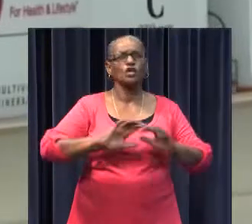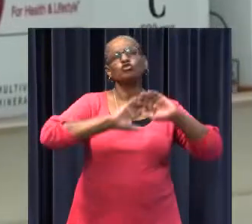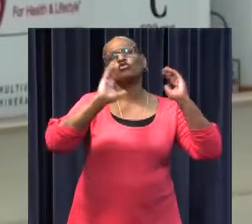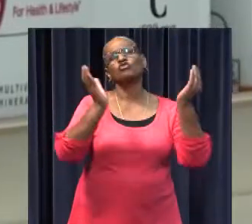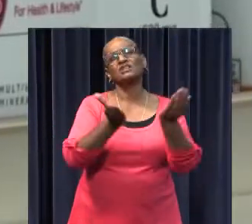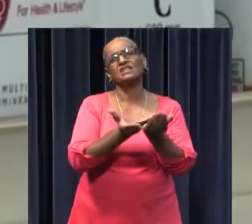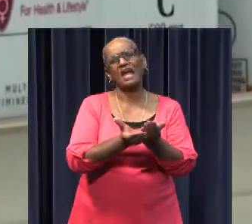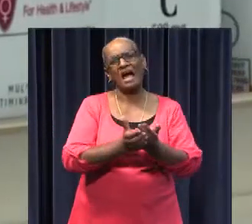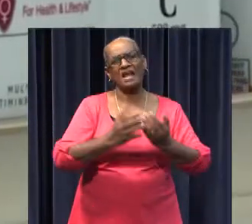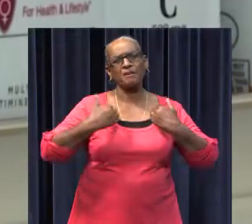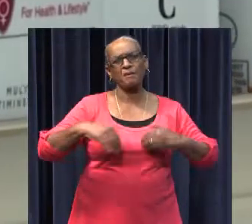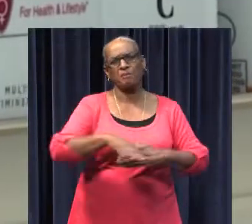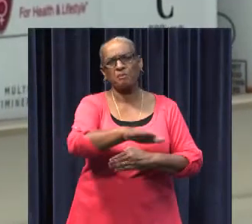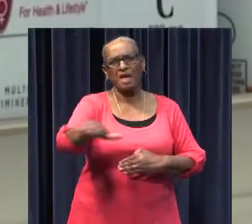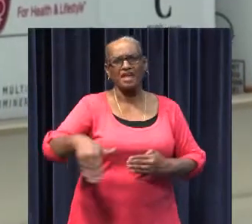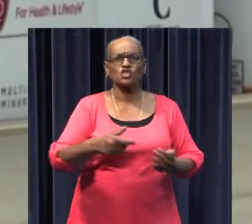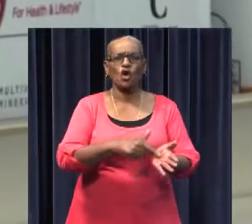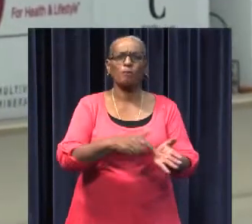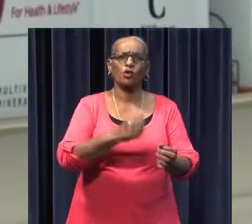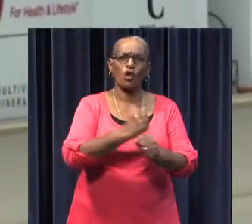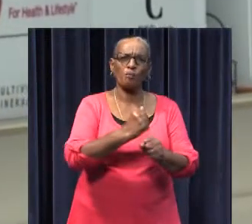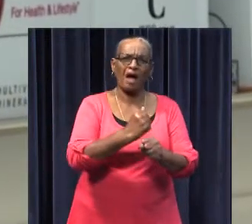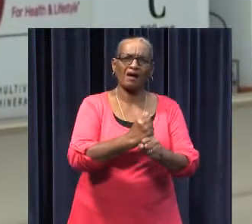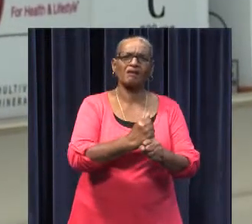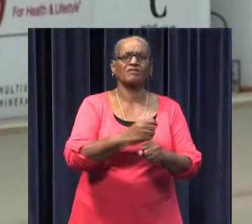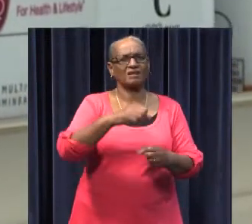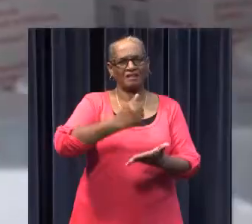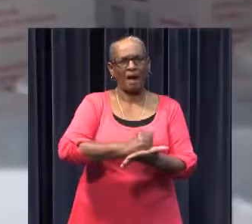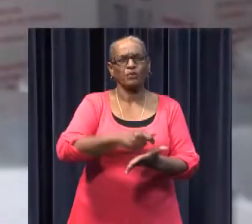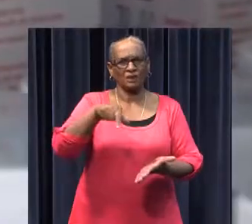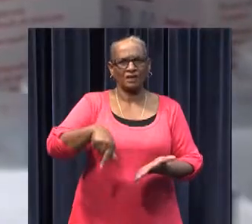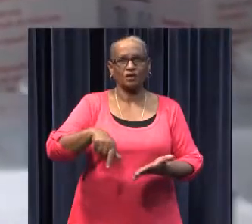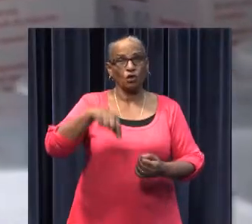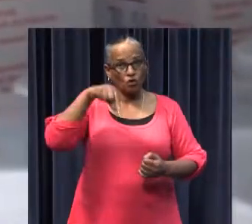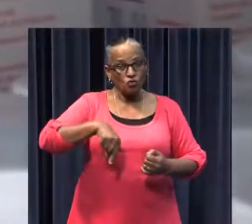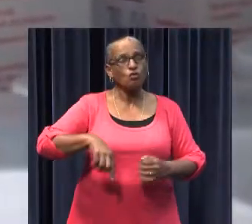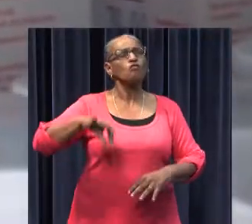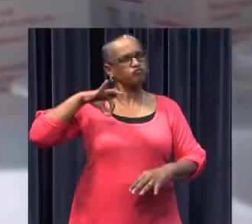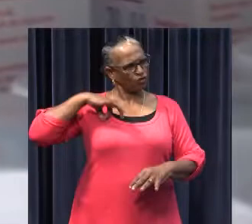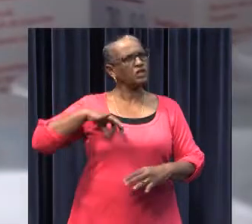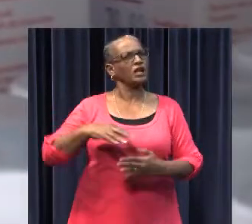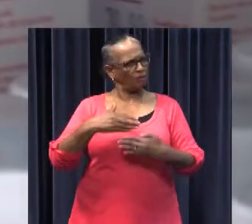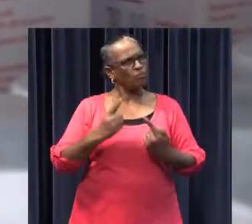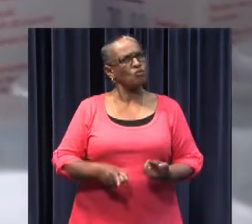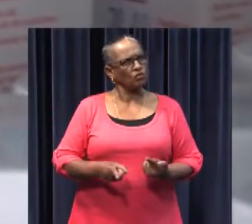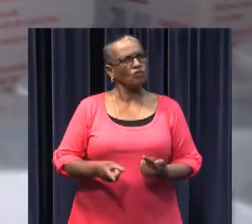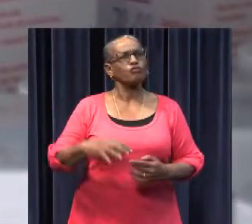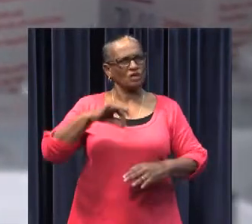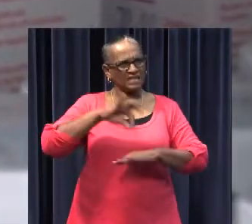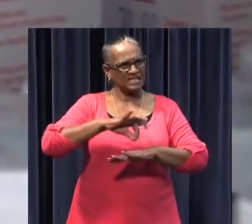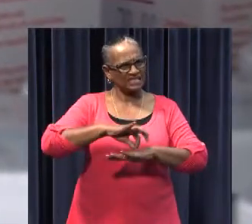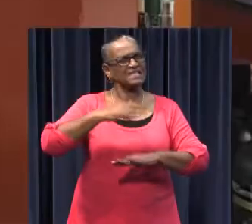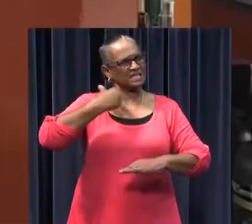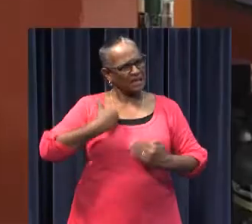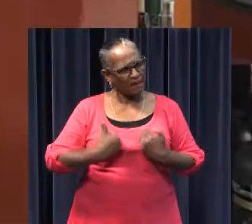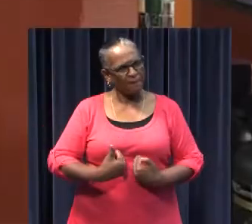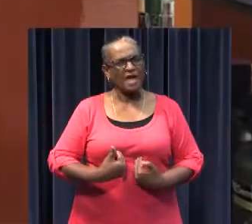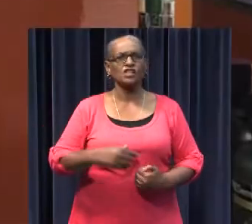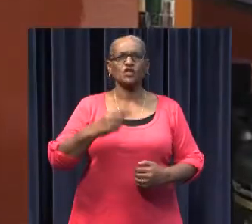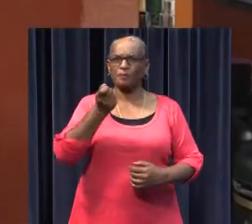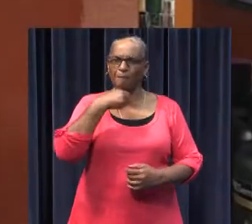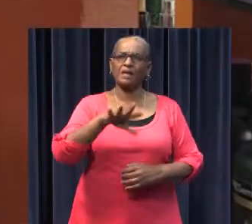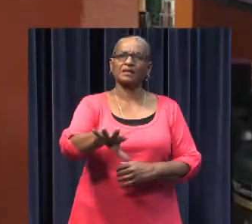total community can make use of the pharmacy. Now it must be more beneficial for the patient to get his